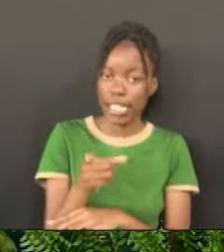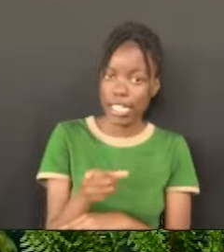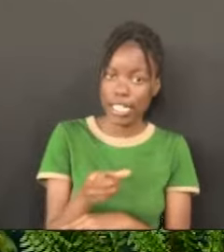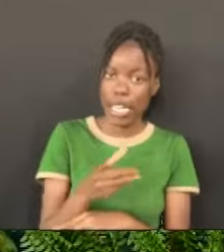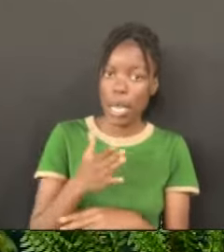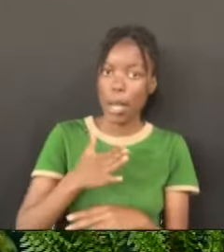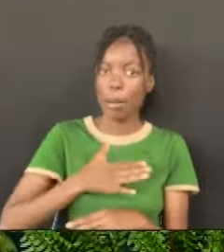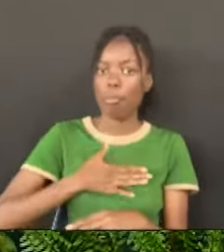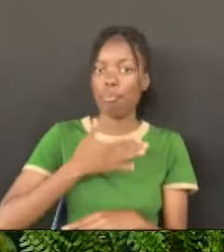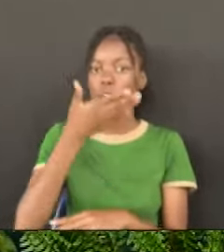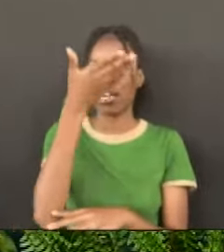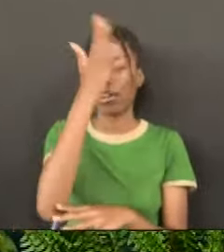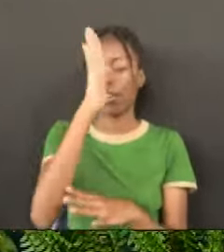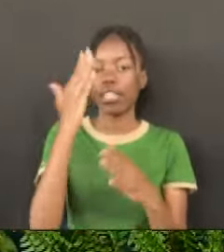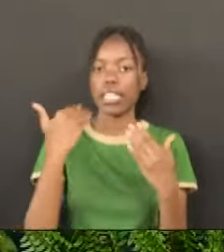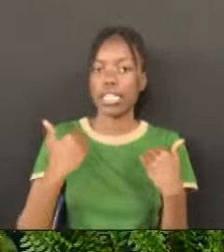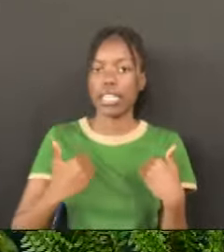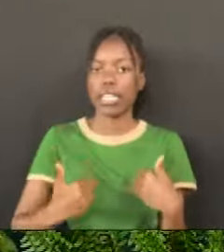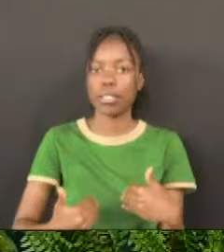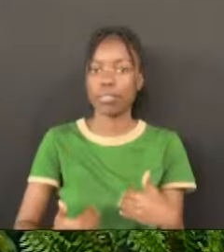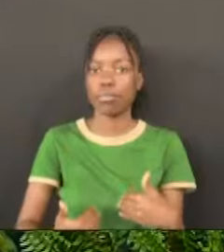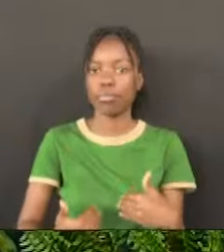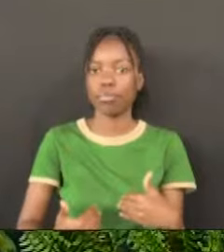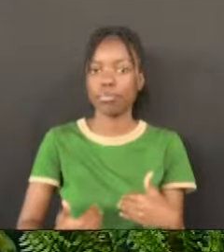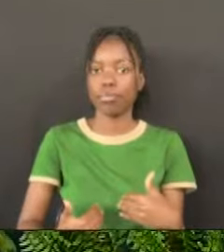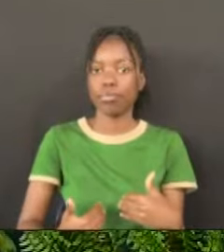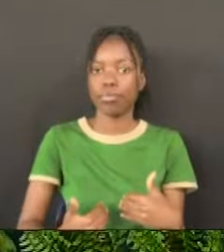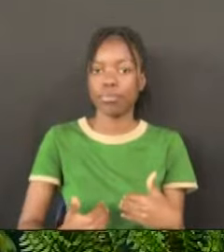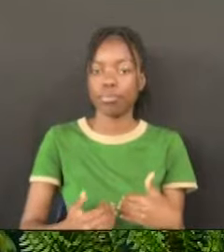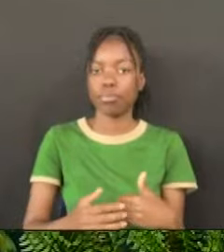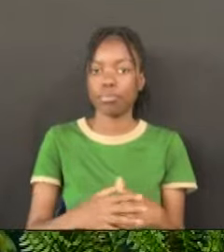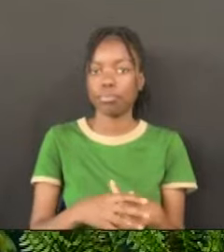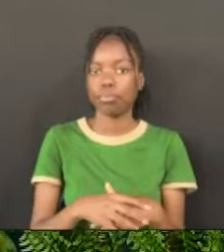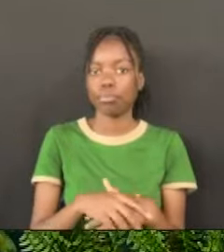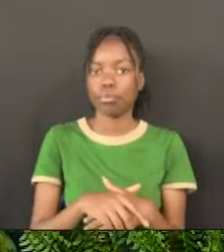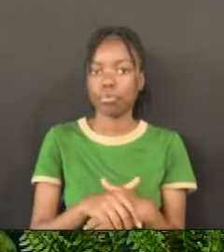I empowers us with His presence.